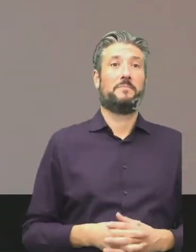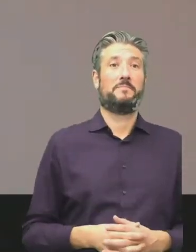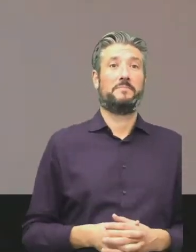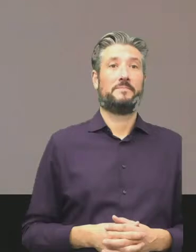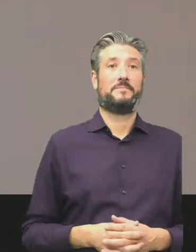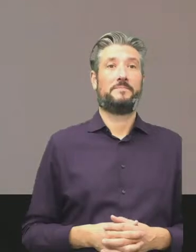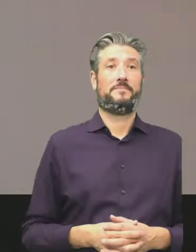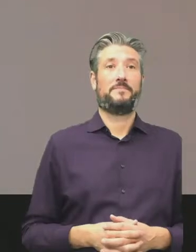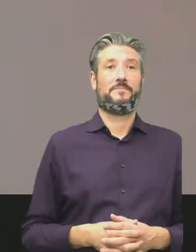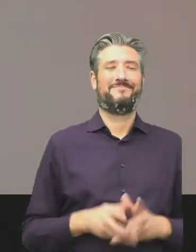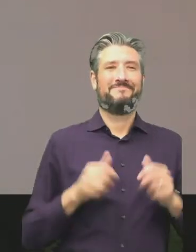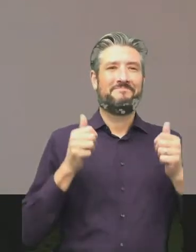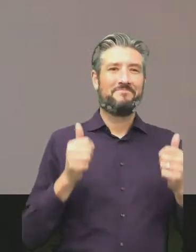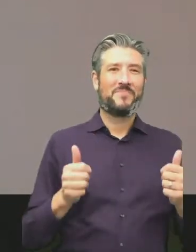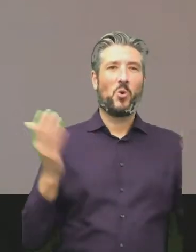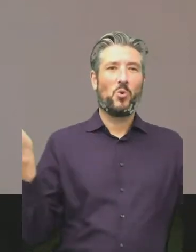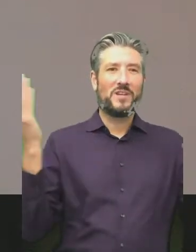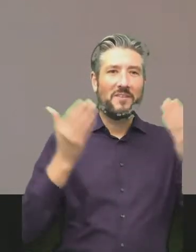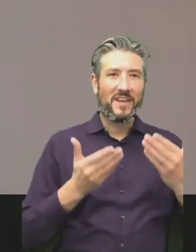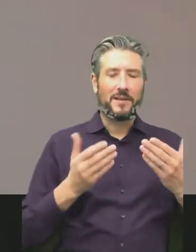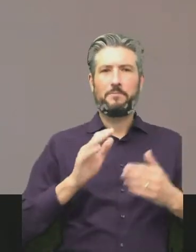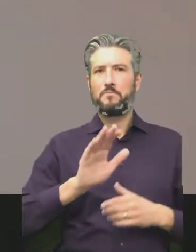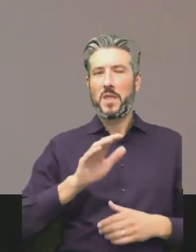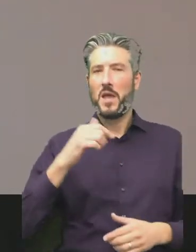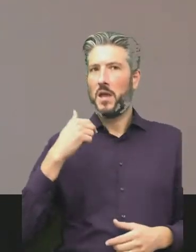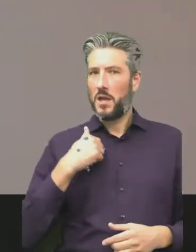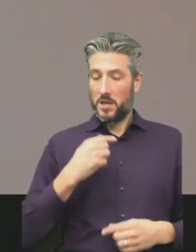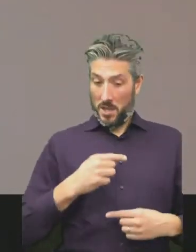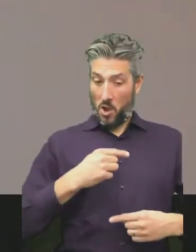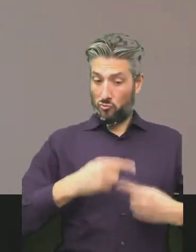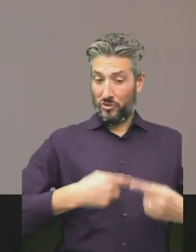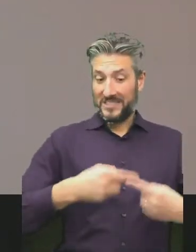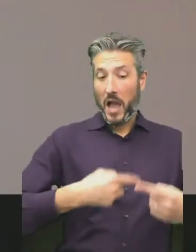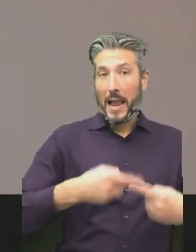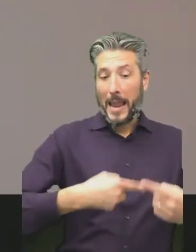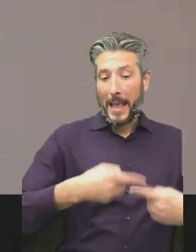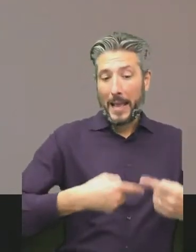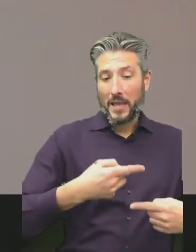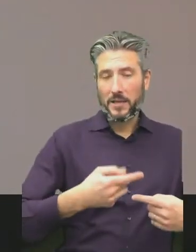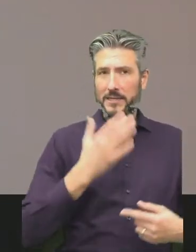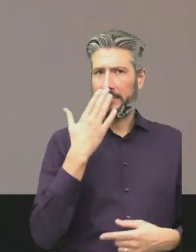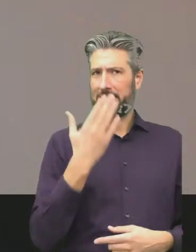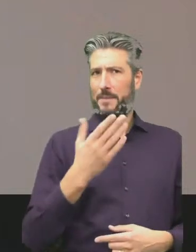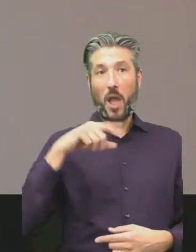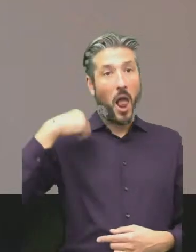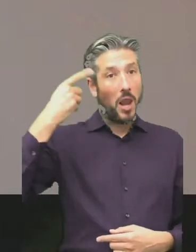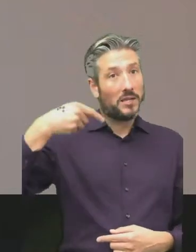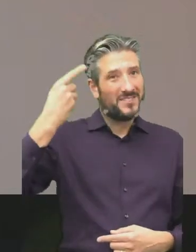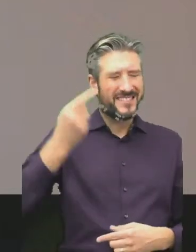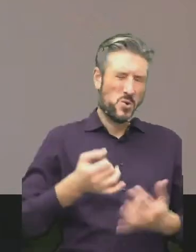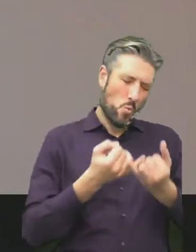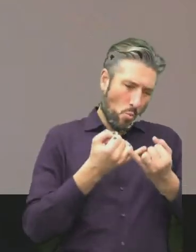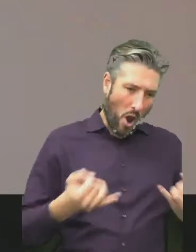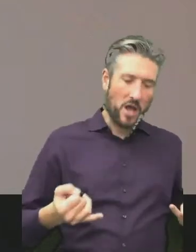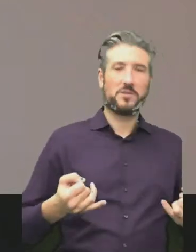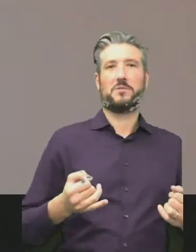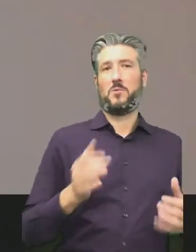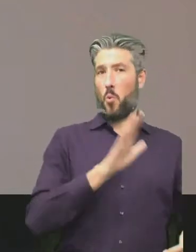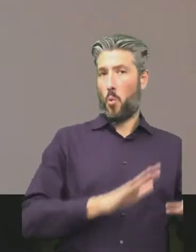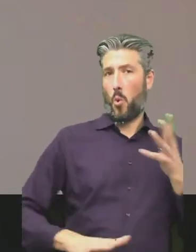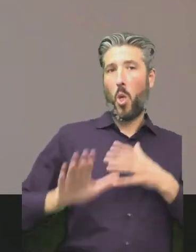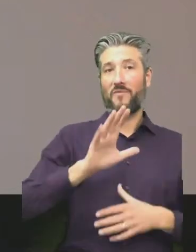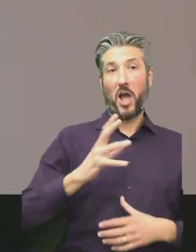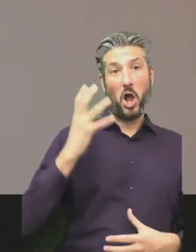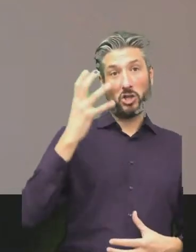Good evening. When it comes to recycling, London is by far the worst performing region in the country. And my borough, Newham, has